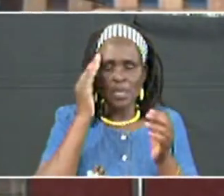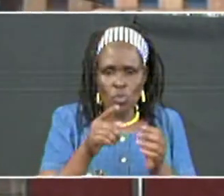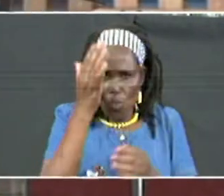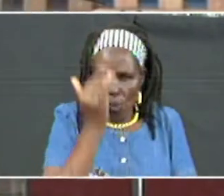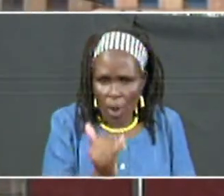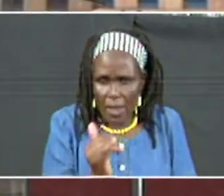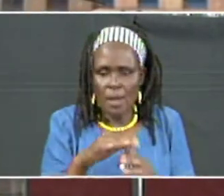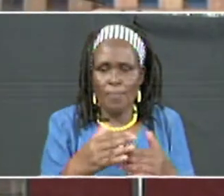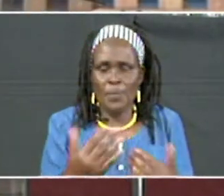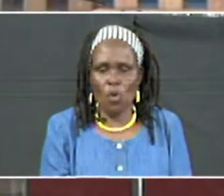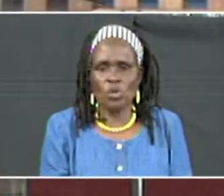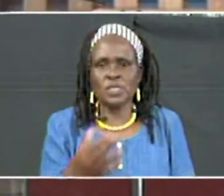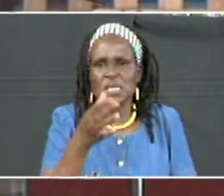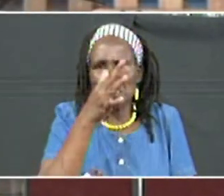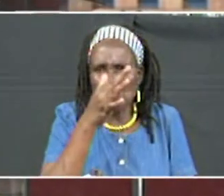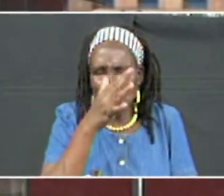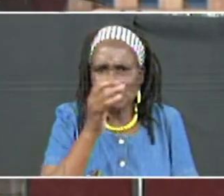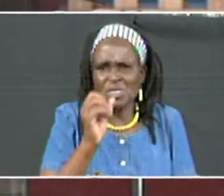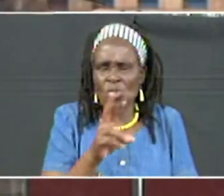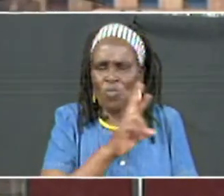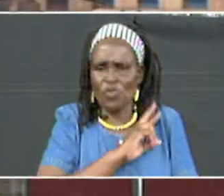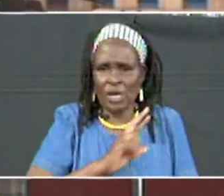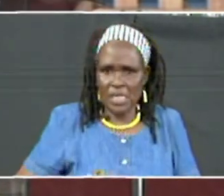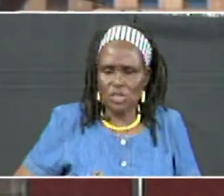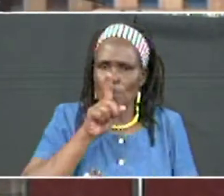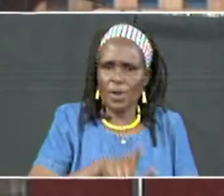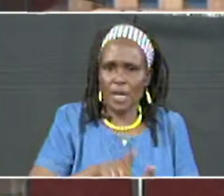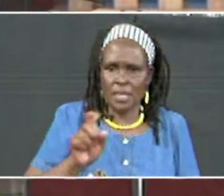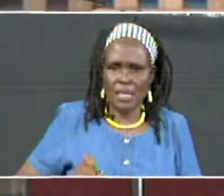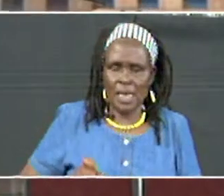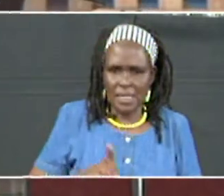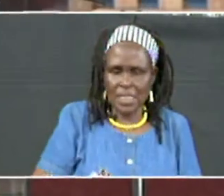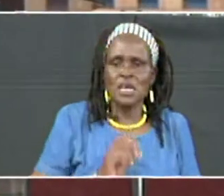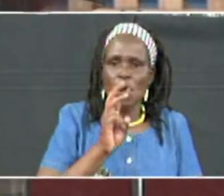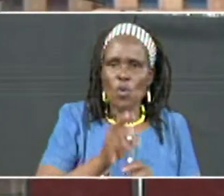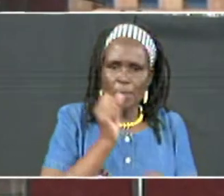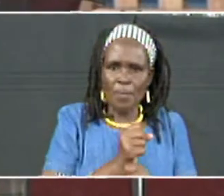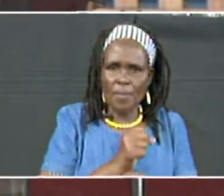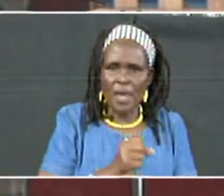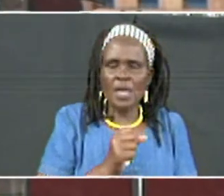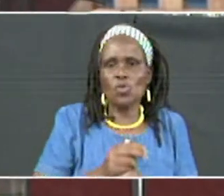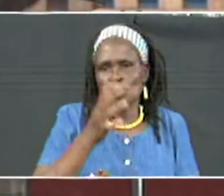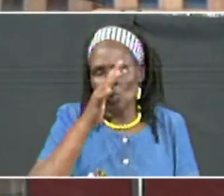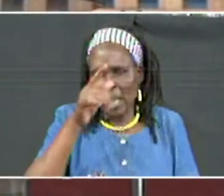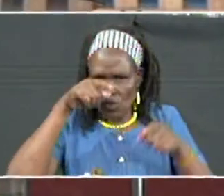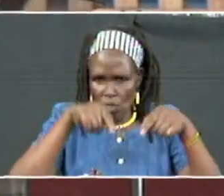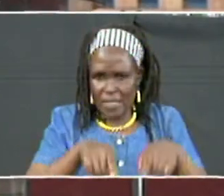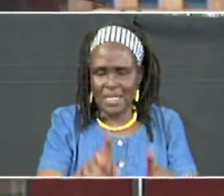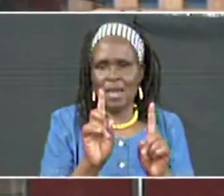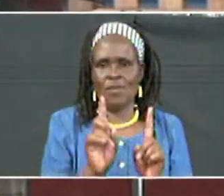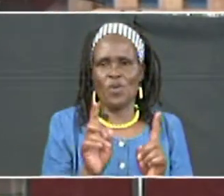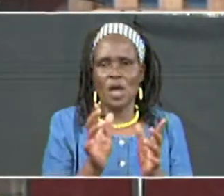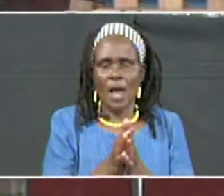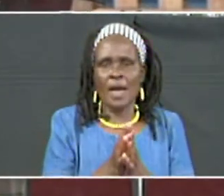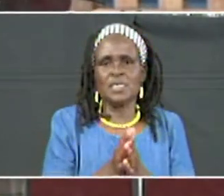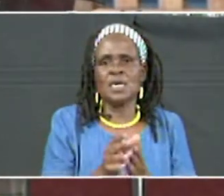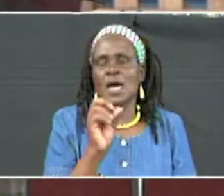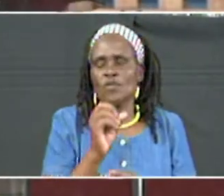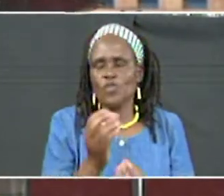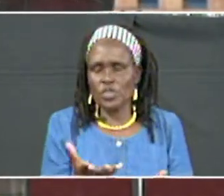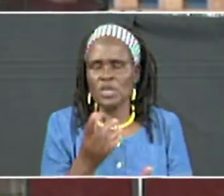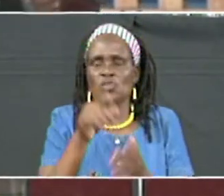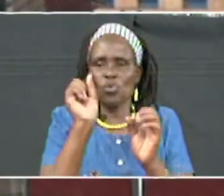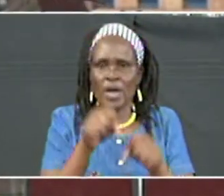Because hypocrisy of religion, brothers and sisters, will cause you to lie even to yourself. But unfortunately, you can't